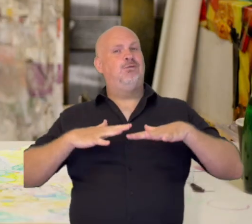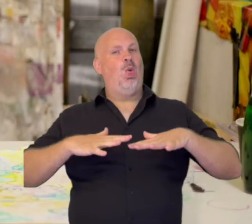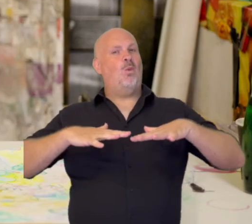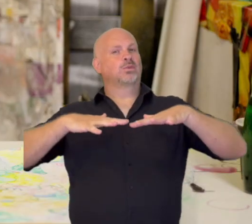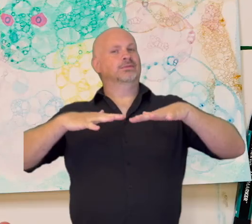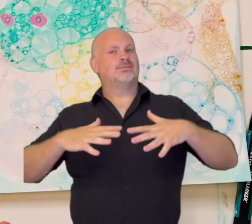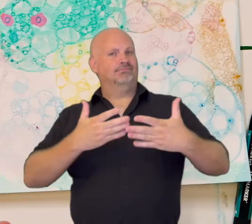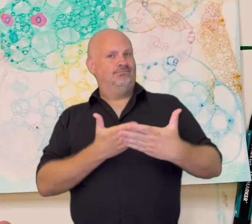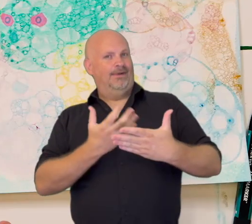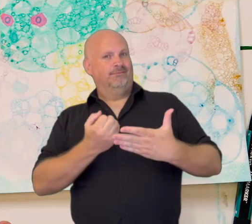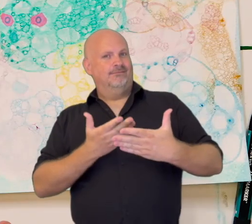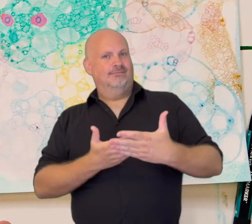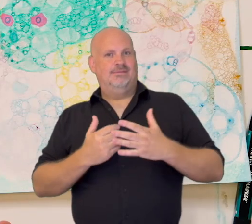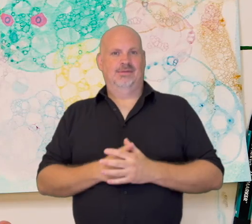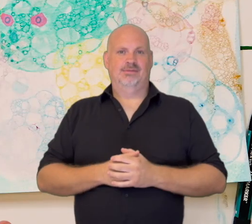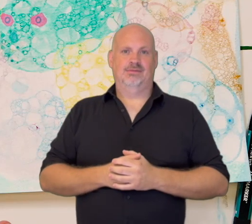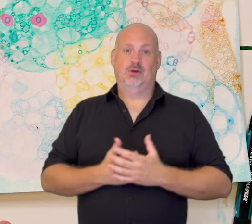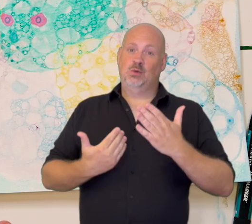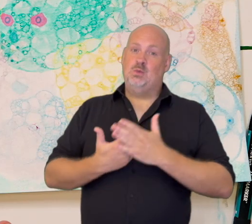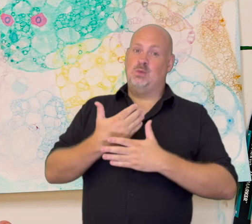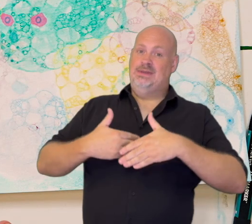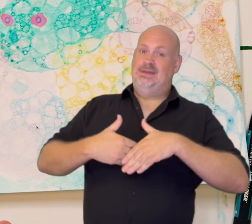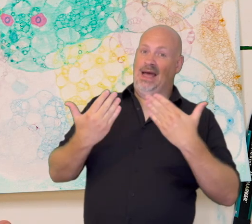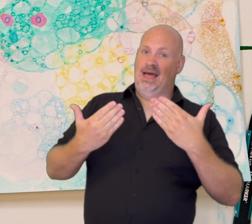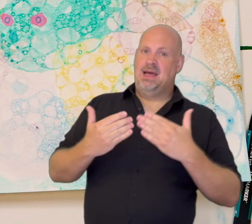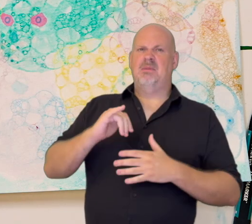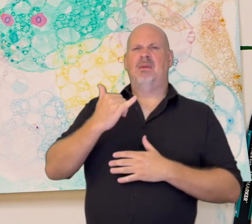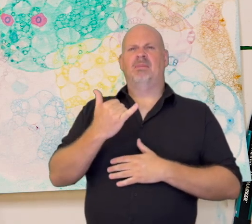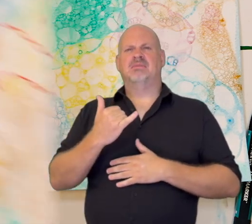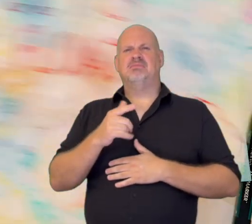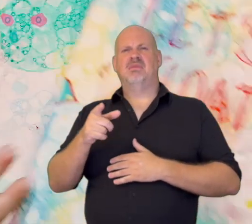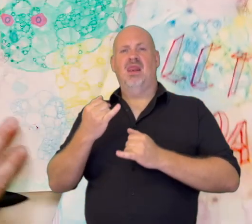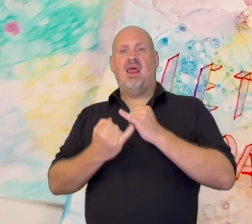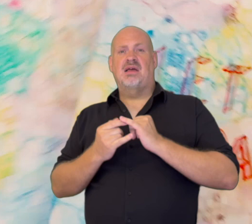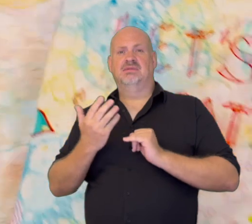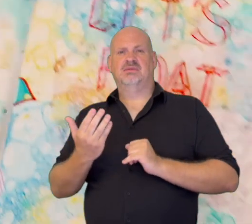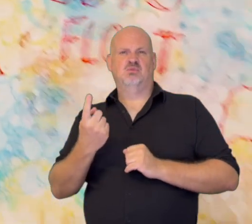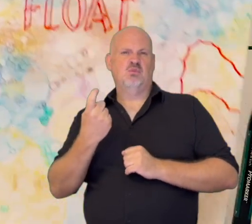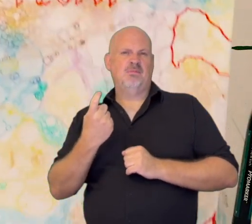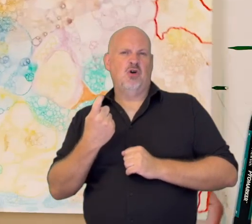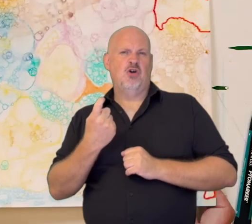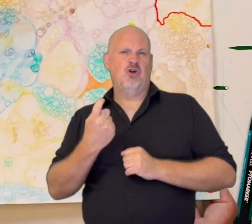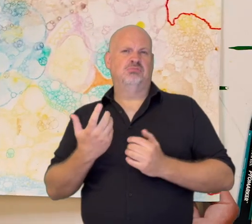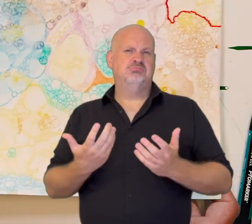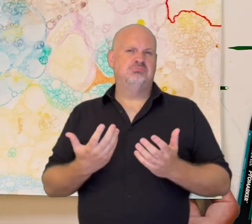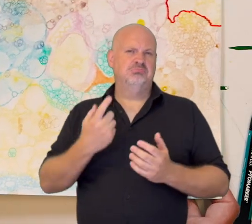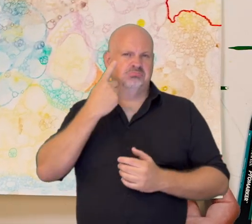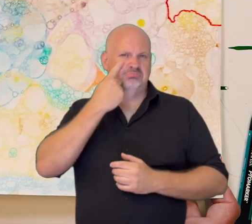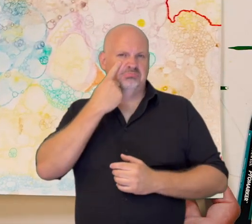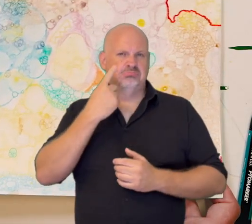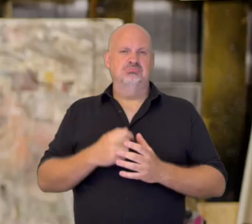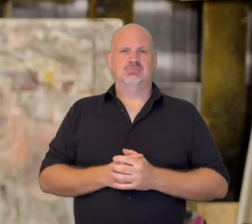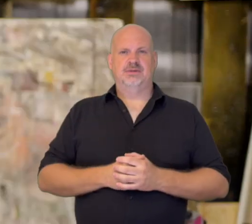float, it's a new day, maybe one more. On the final